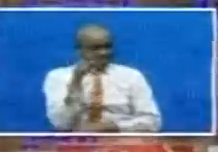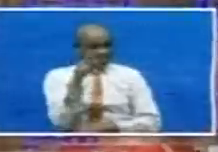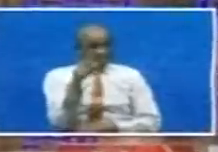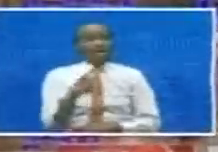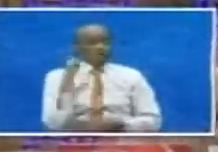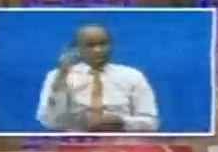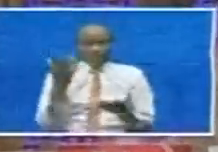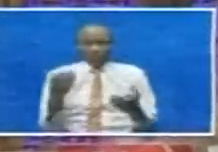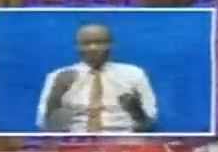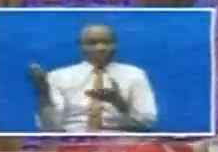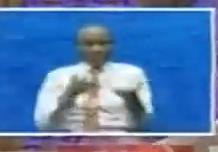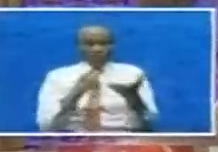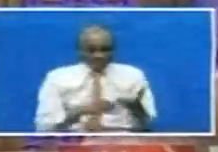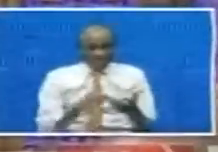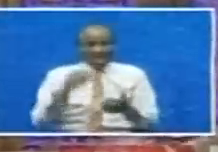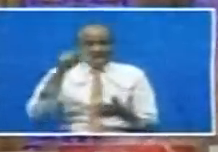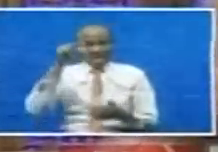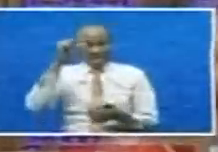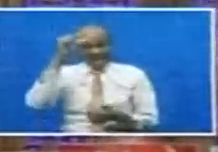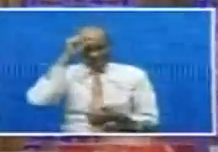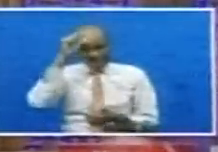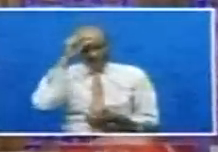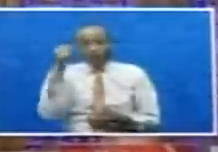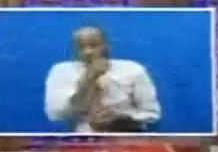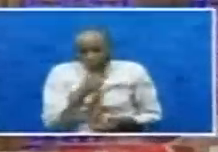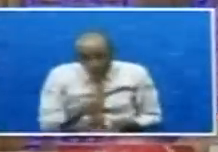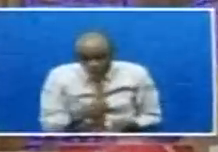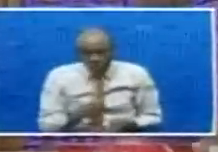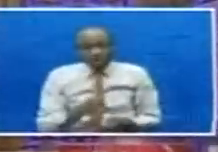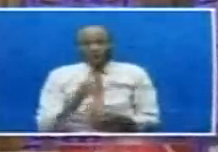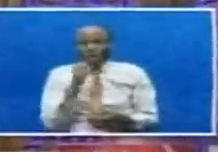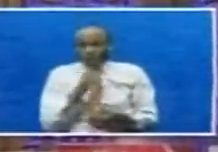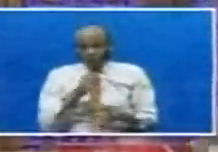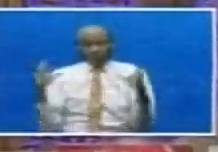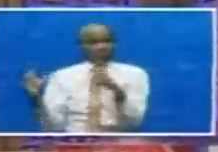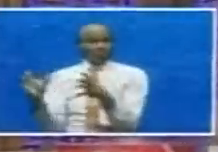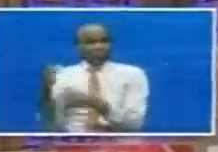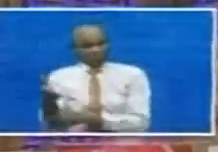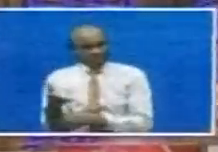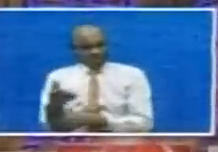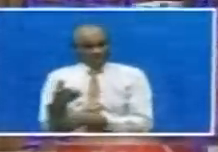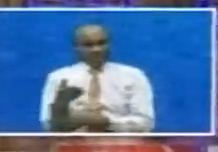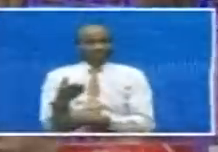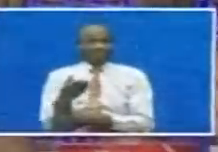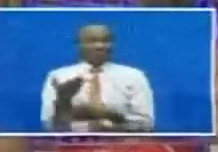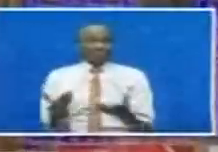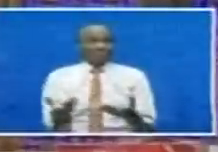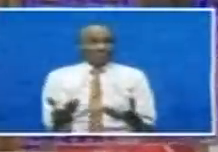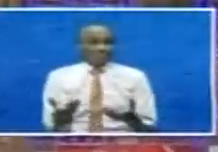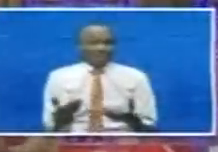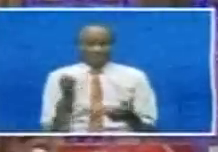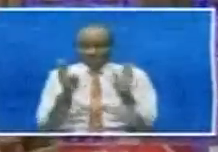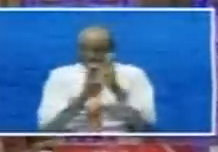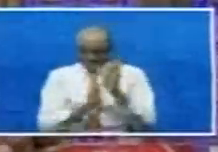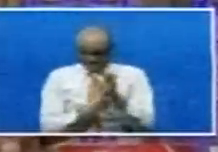into force something called government-owned entities. The law is known as the Government-Owned Entities Bill.